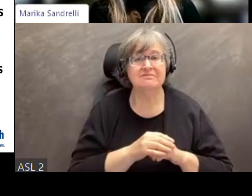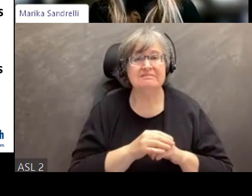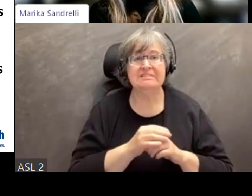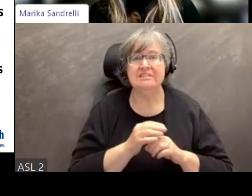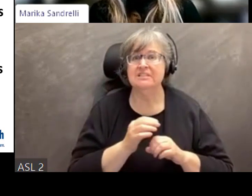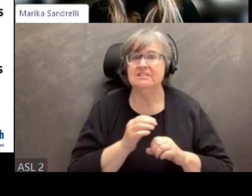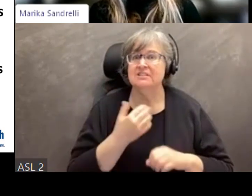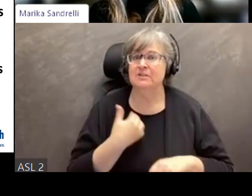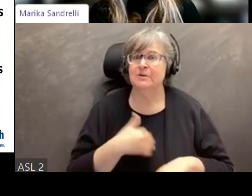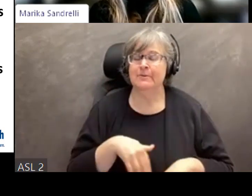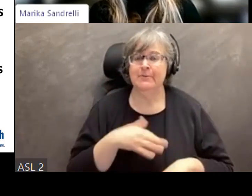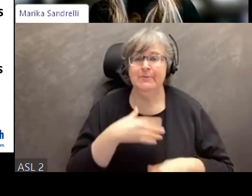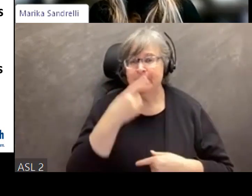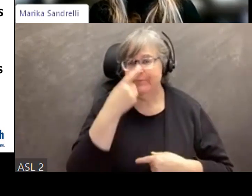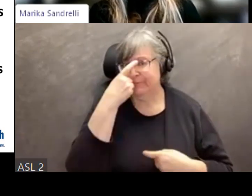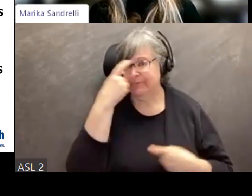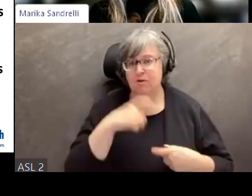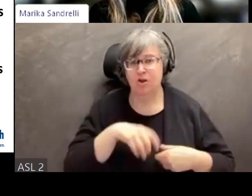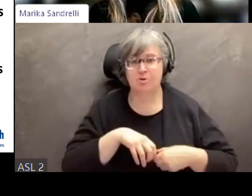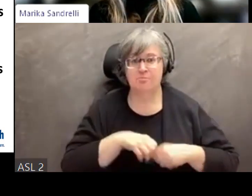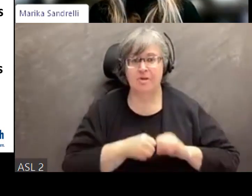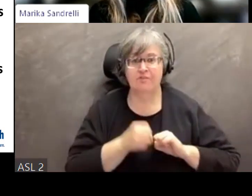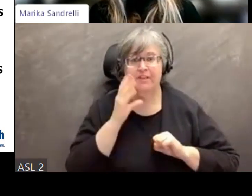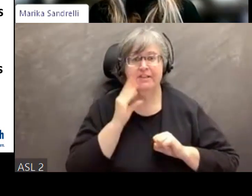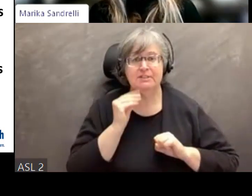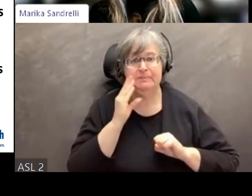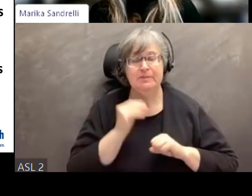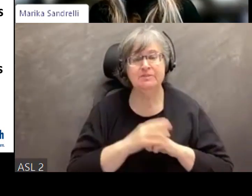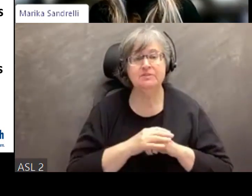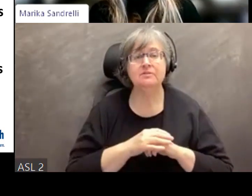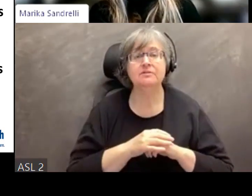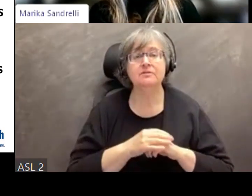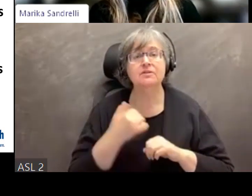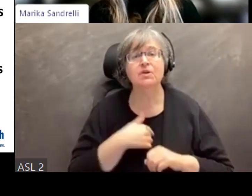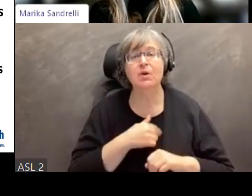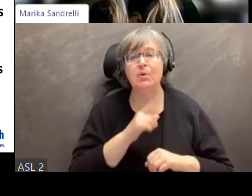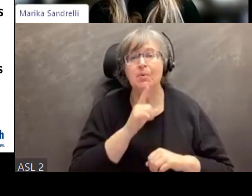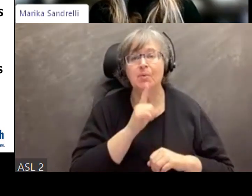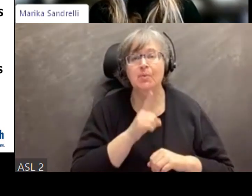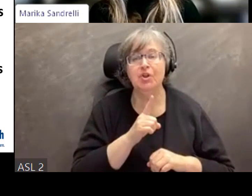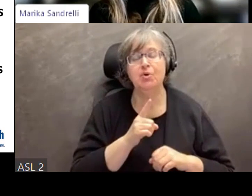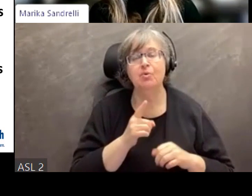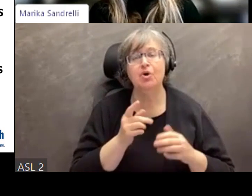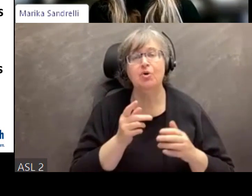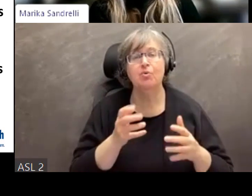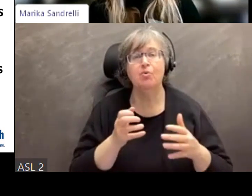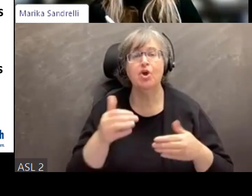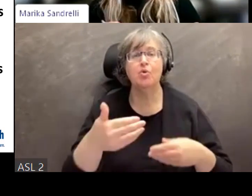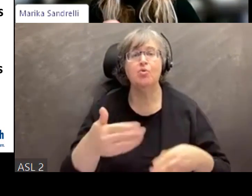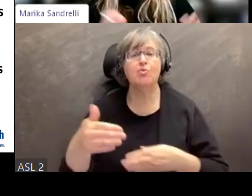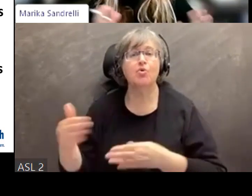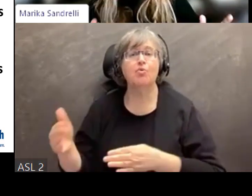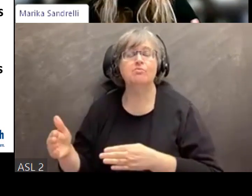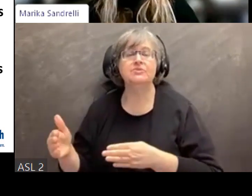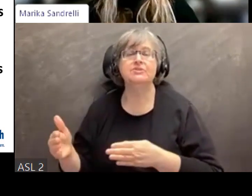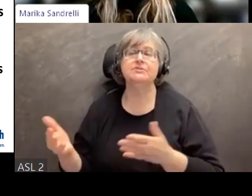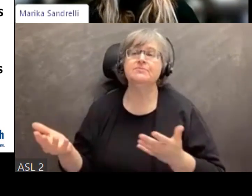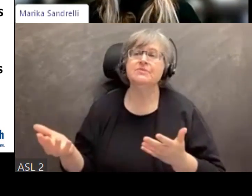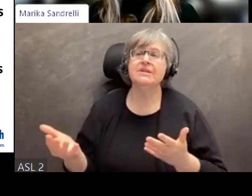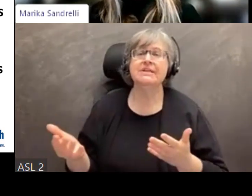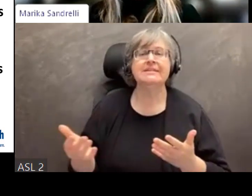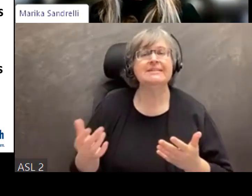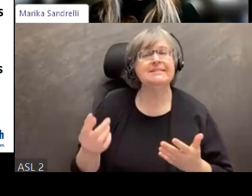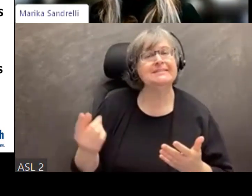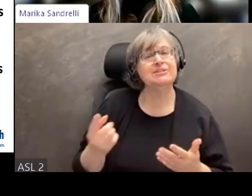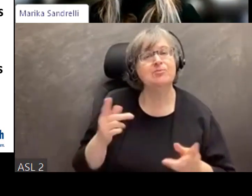home, it can bring up incredibly traumatic, painful experiences. So we really wanted the rooms to